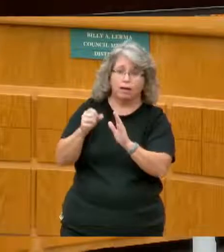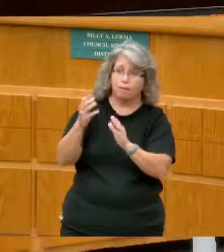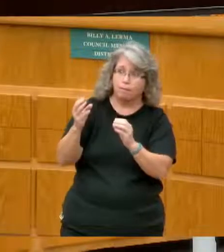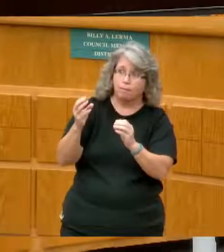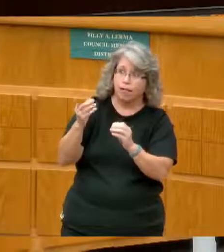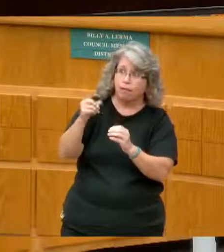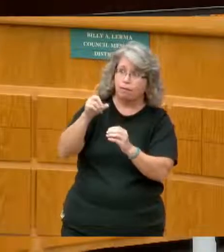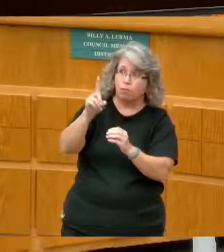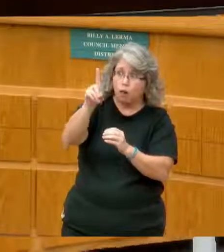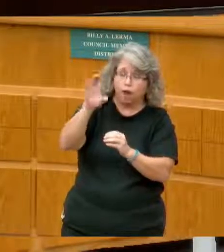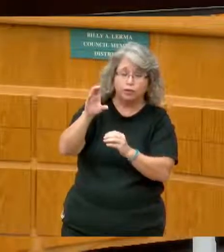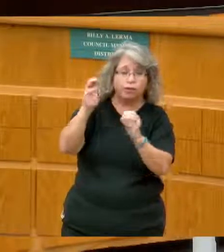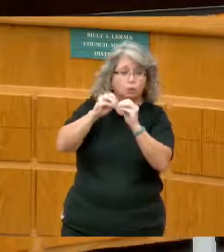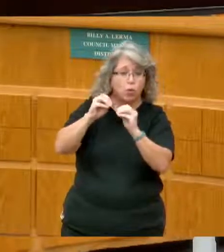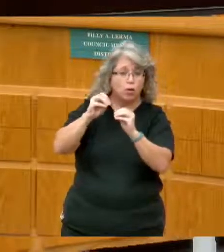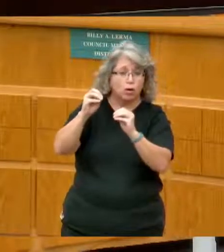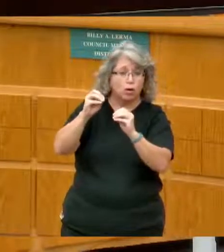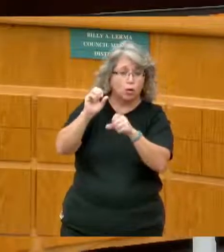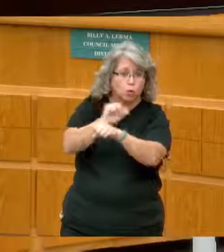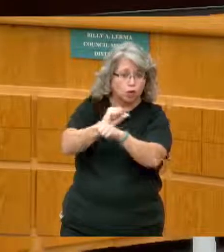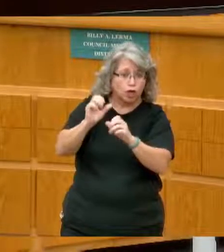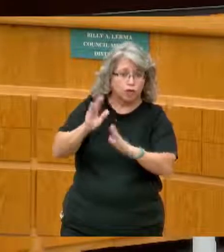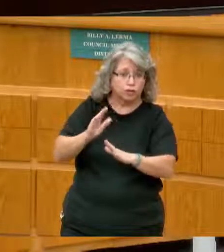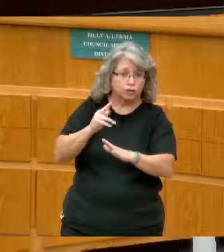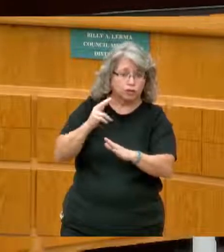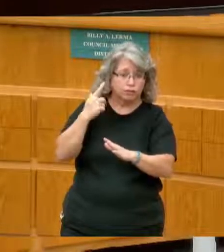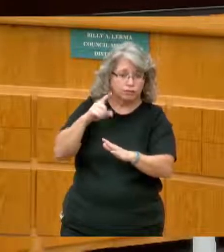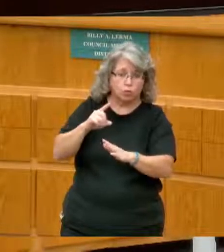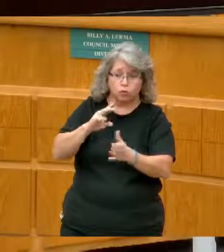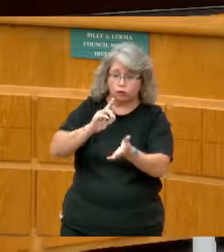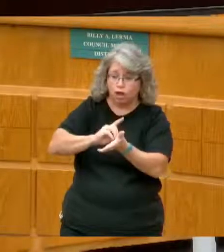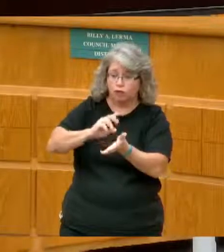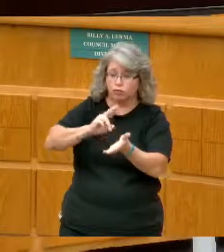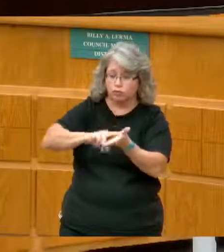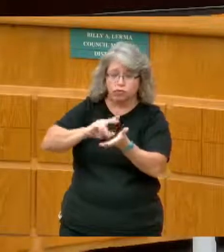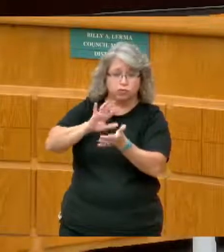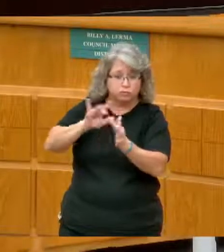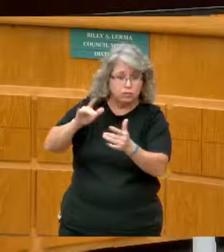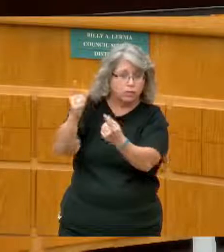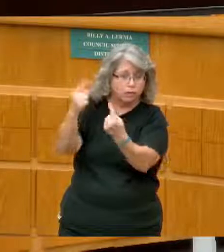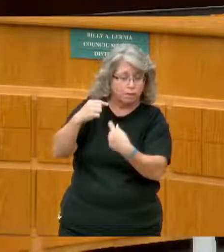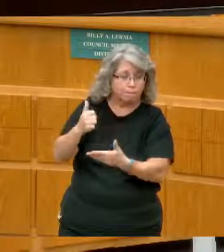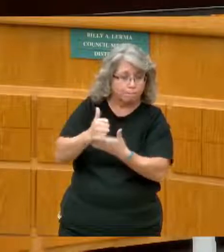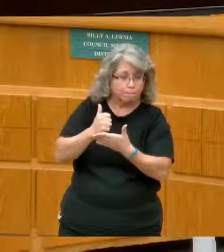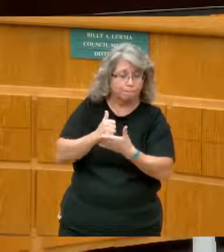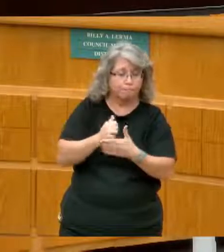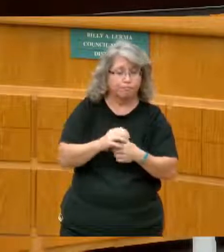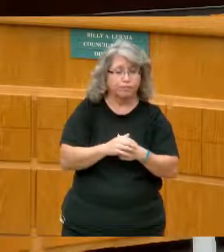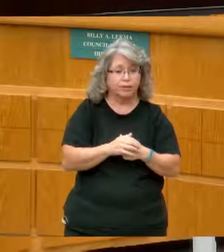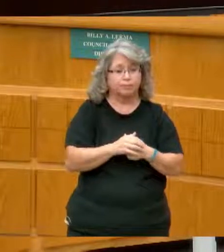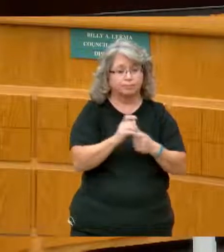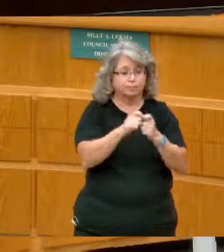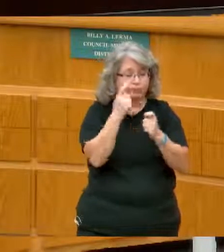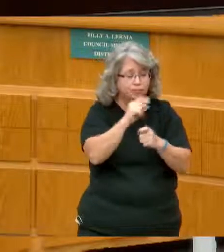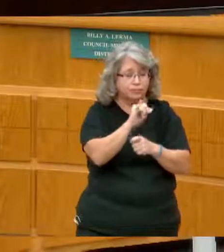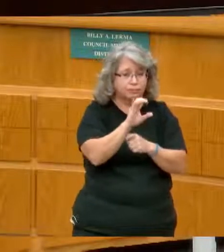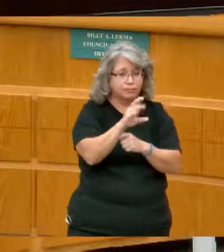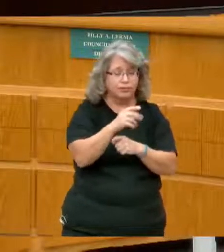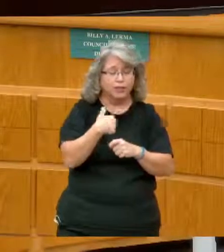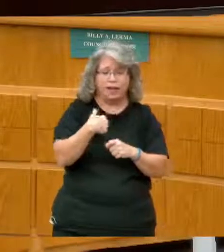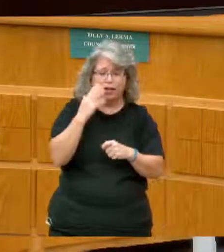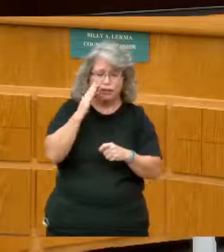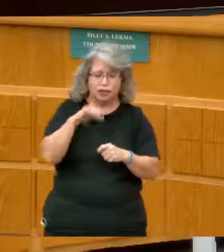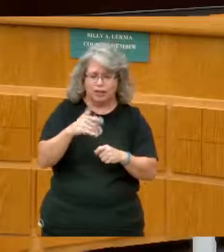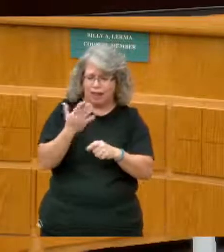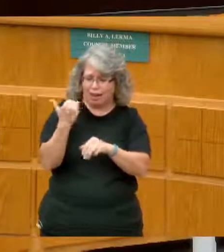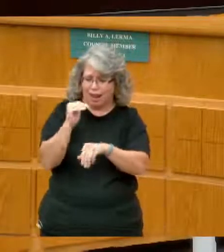hospitals, particularly that of ICU. And I haven't looked at it because I said I just came from court, but I know last night,